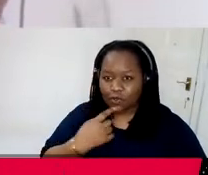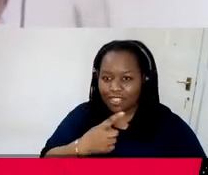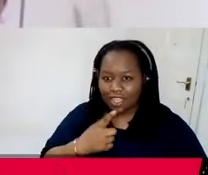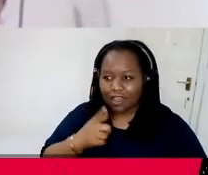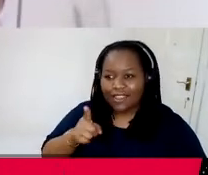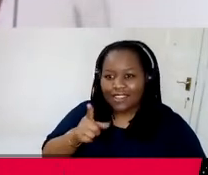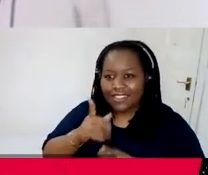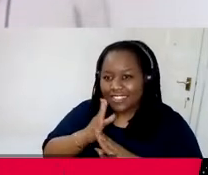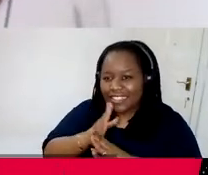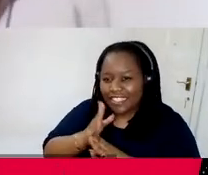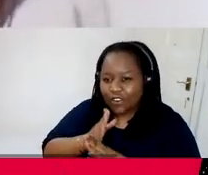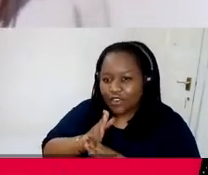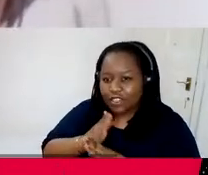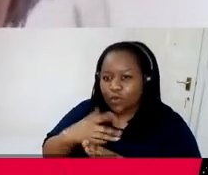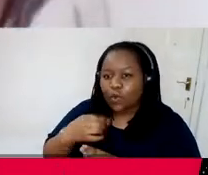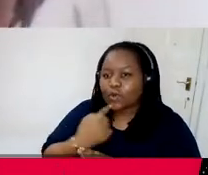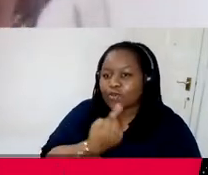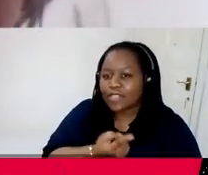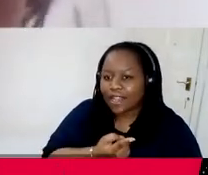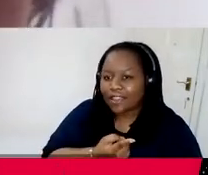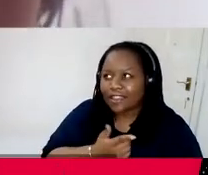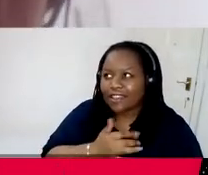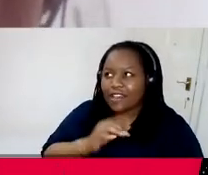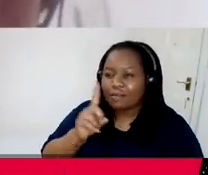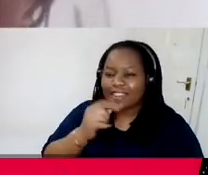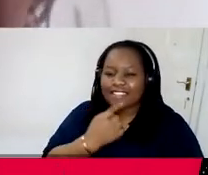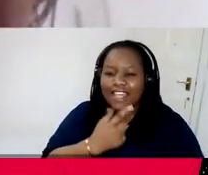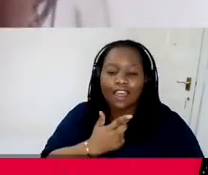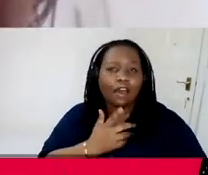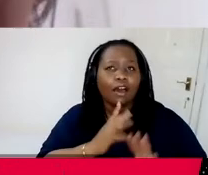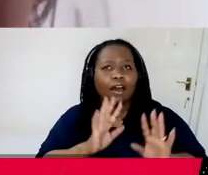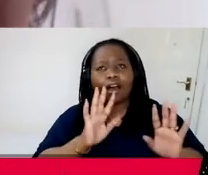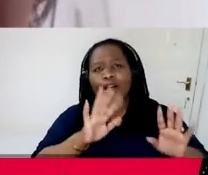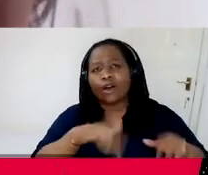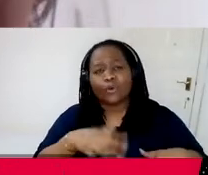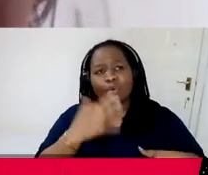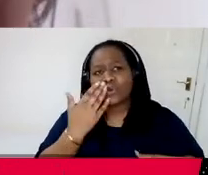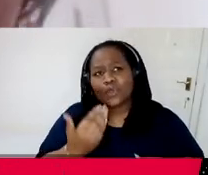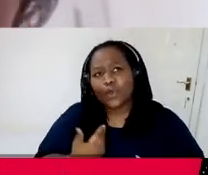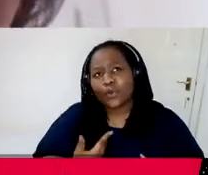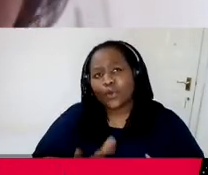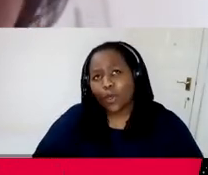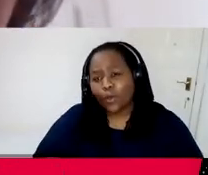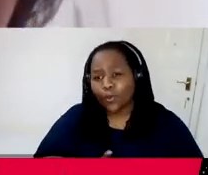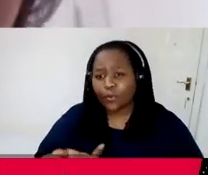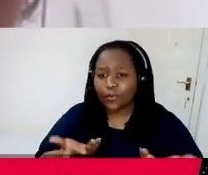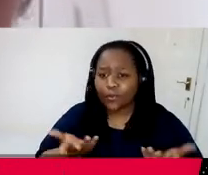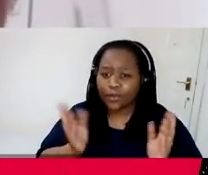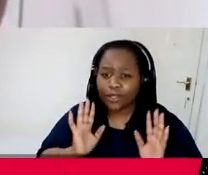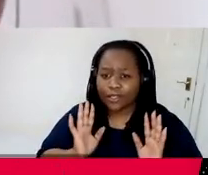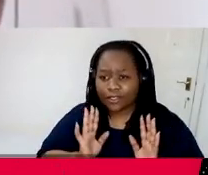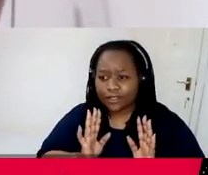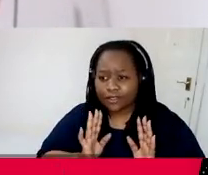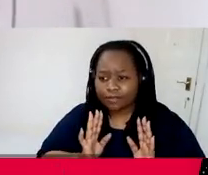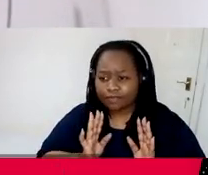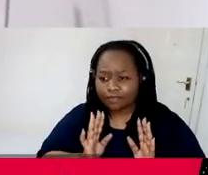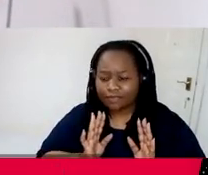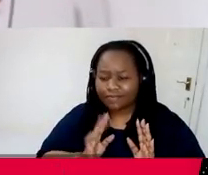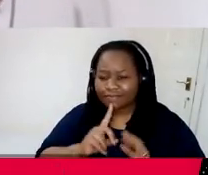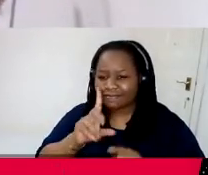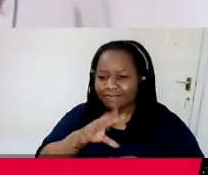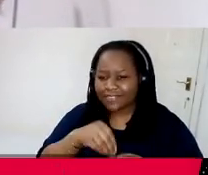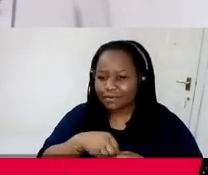part of the political repertoire around transparency. And then there are efforts to keep things secret by